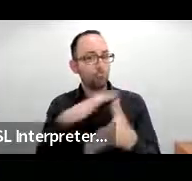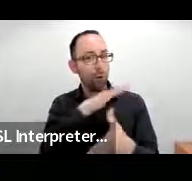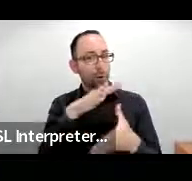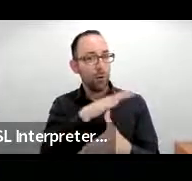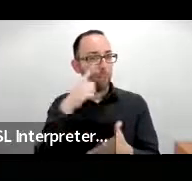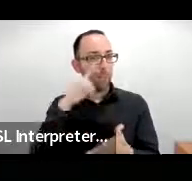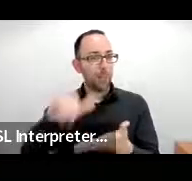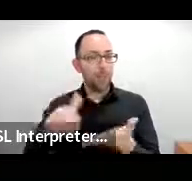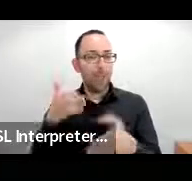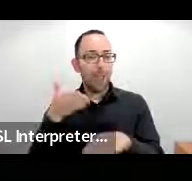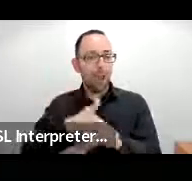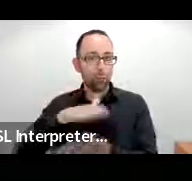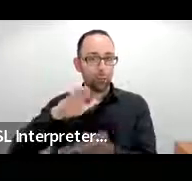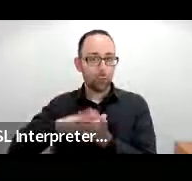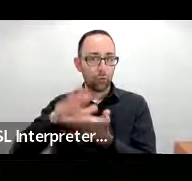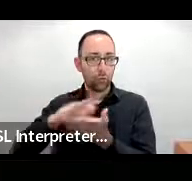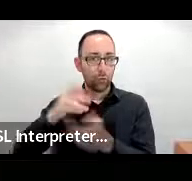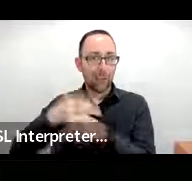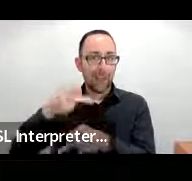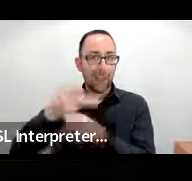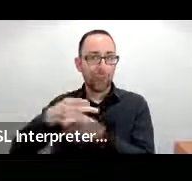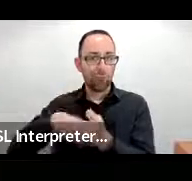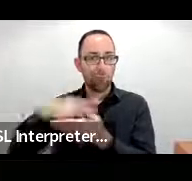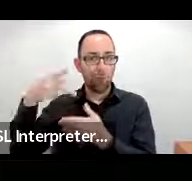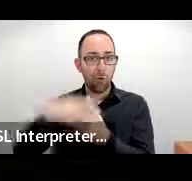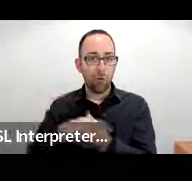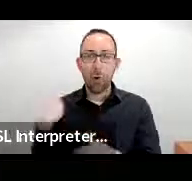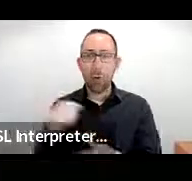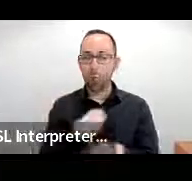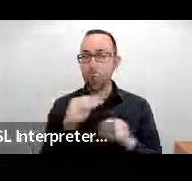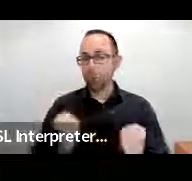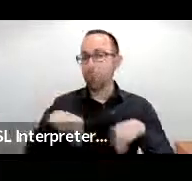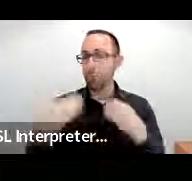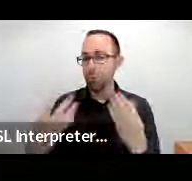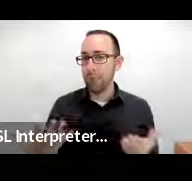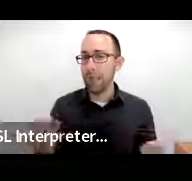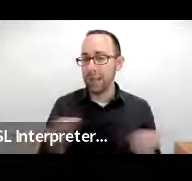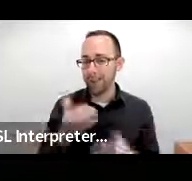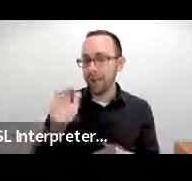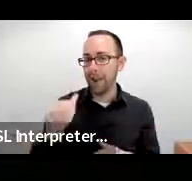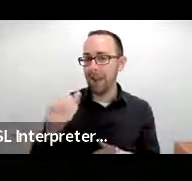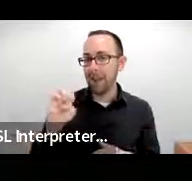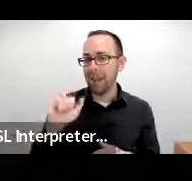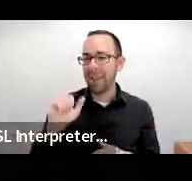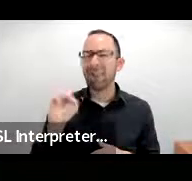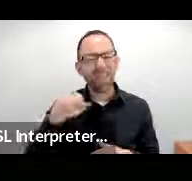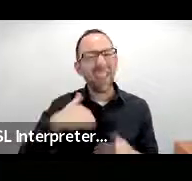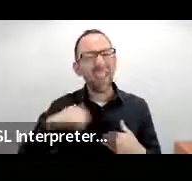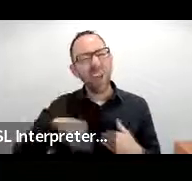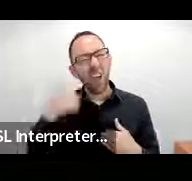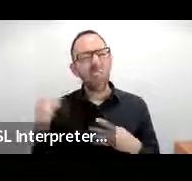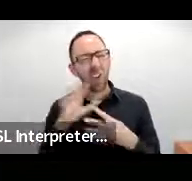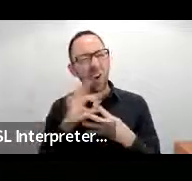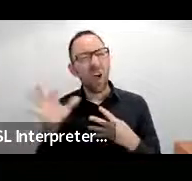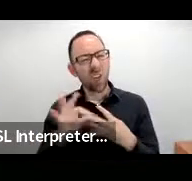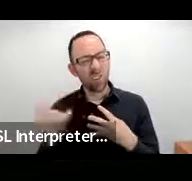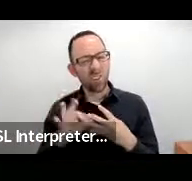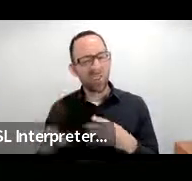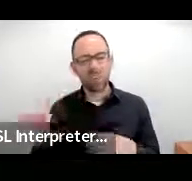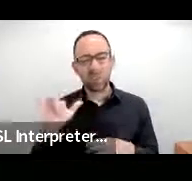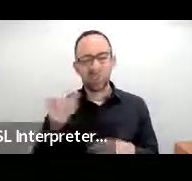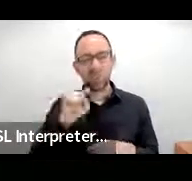our after school programs that we are providing ourselves at AEA. There are other options if we have, there's going to